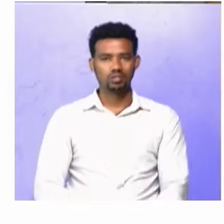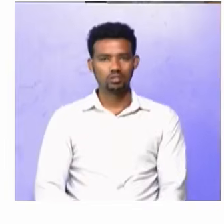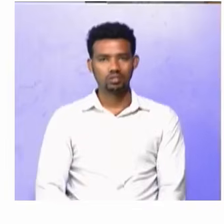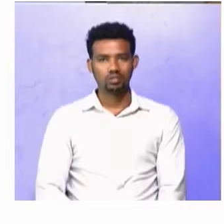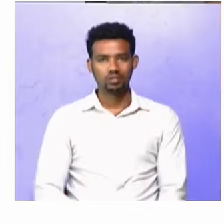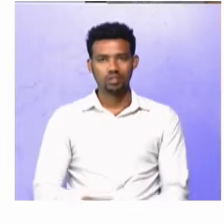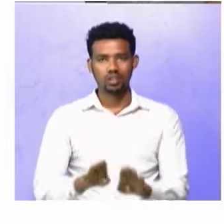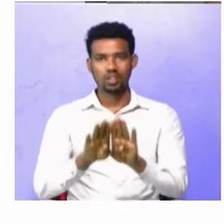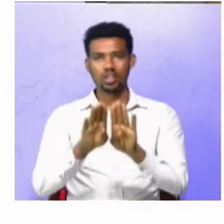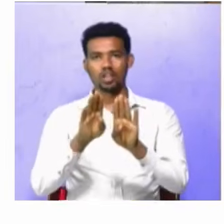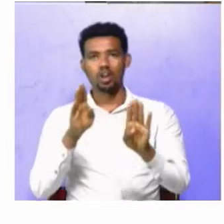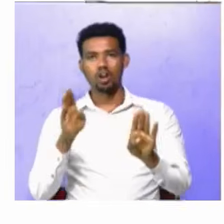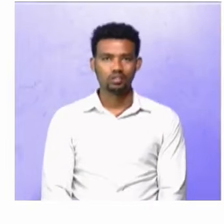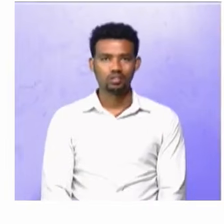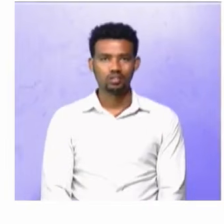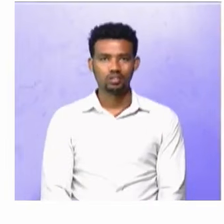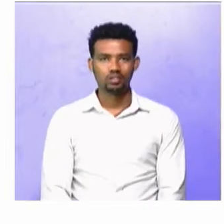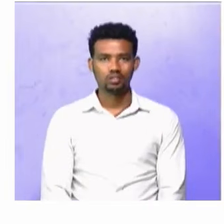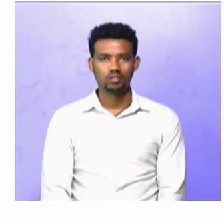the door.